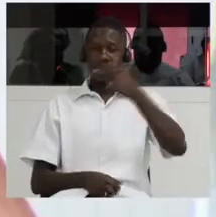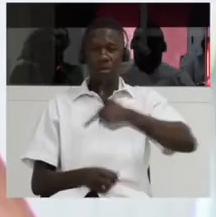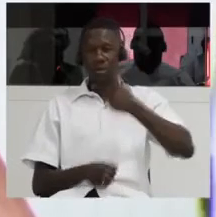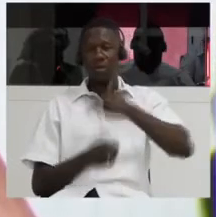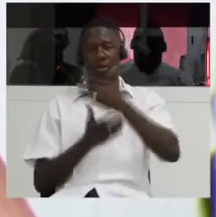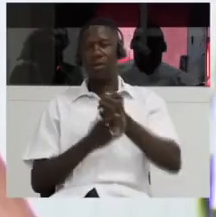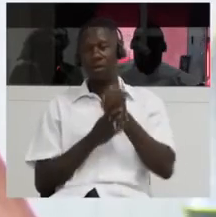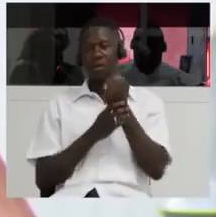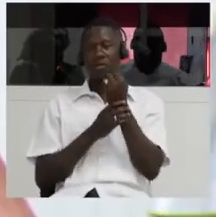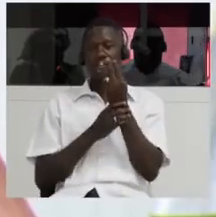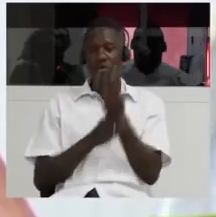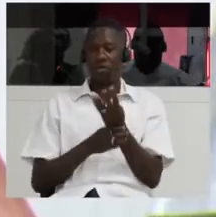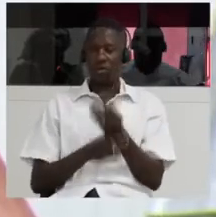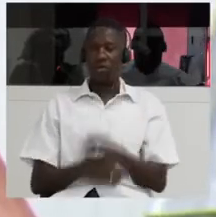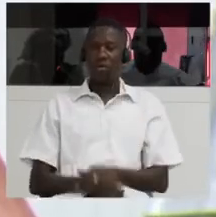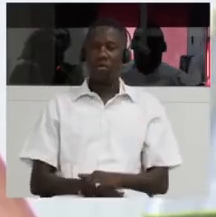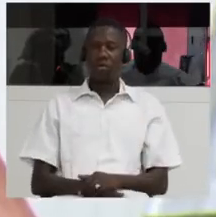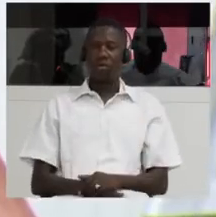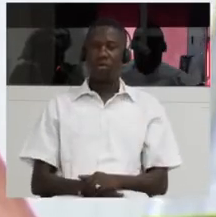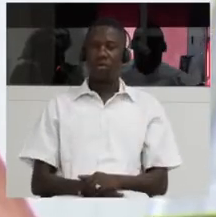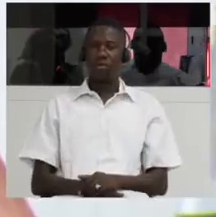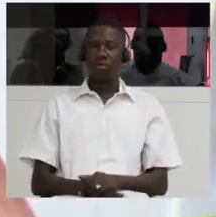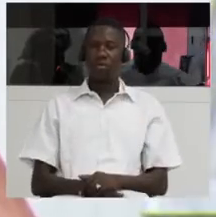Before we get to that,